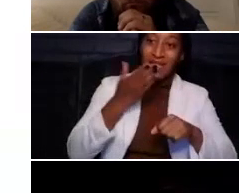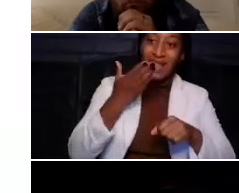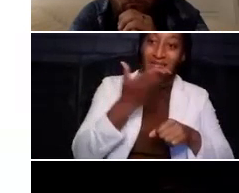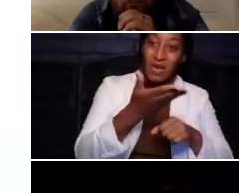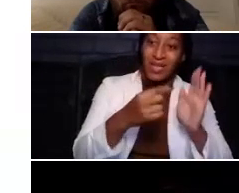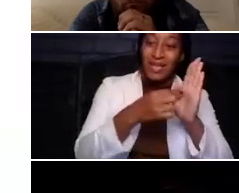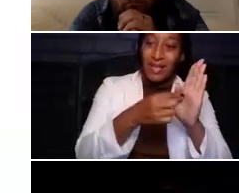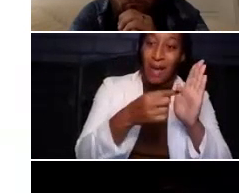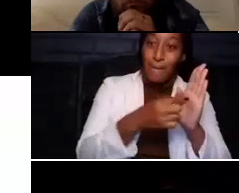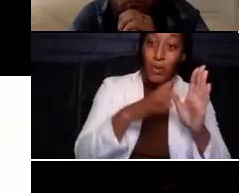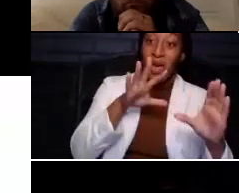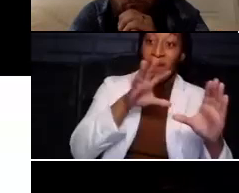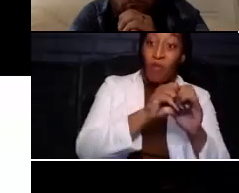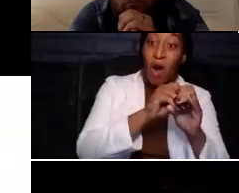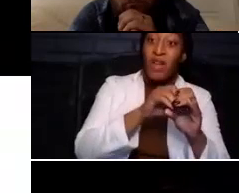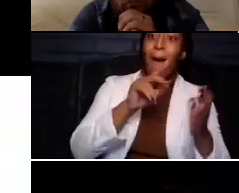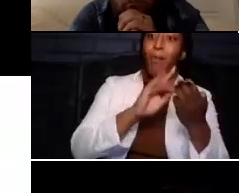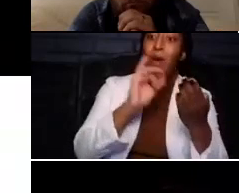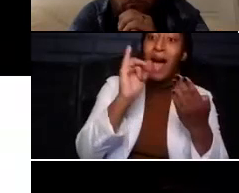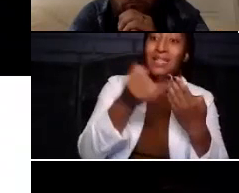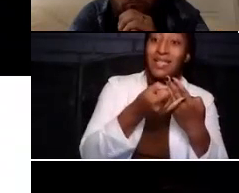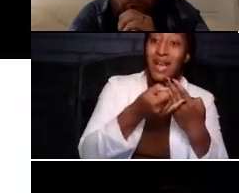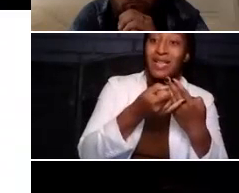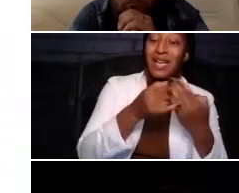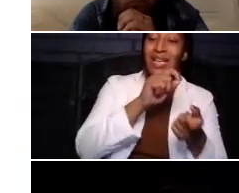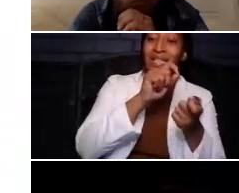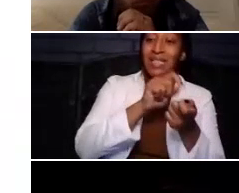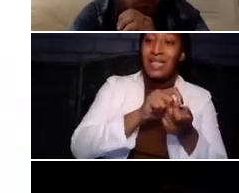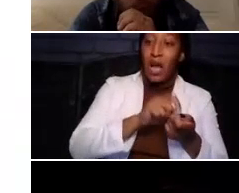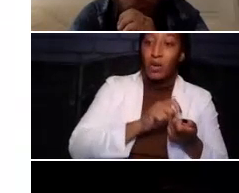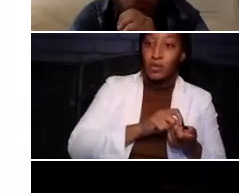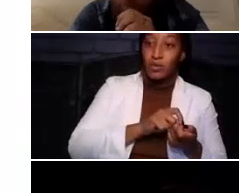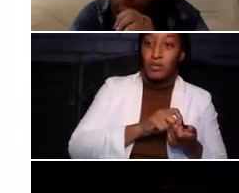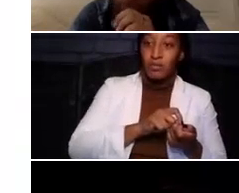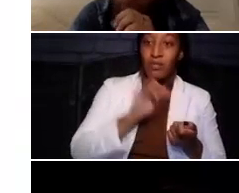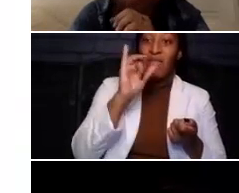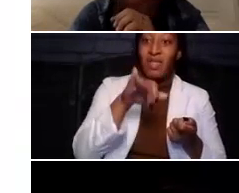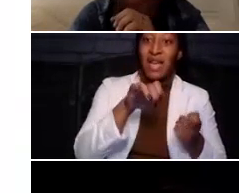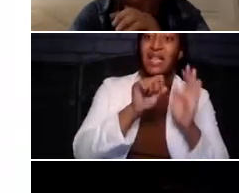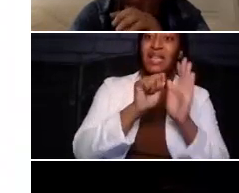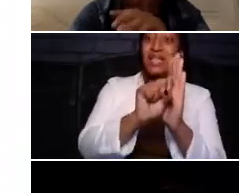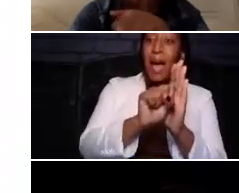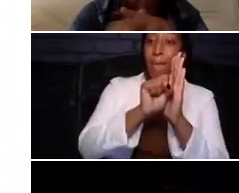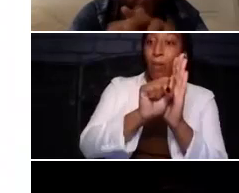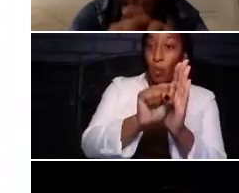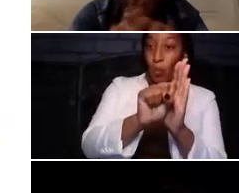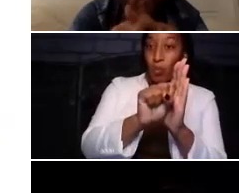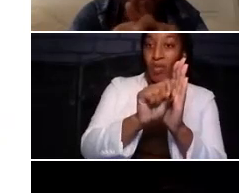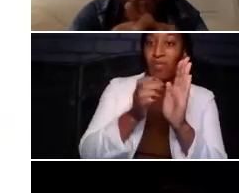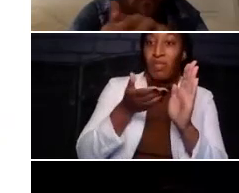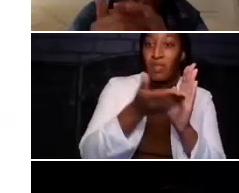a sample paper for you in APA format, okay? So they show you.